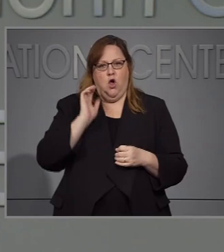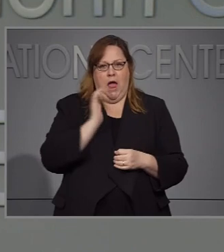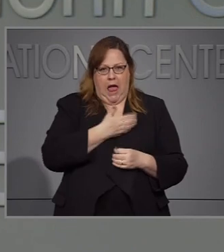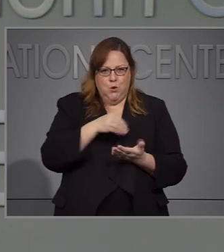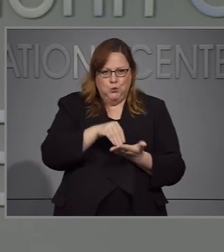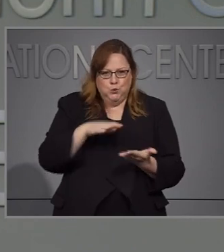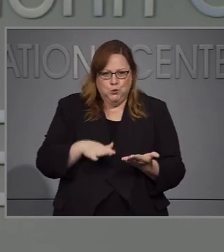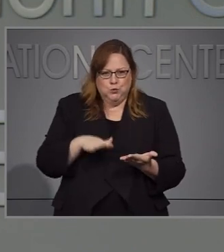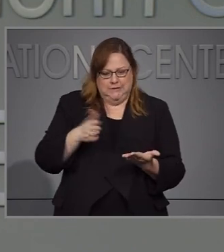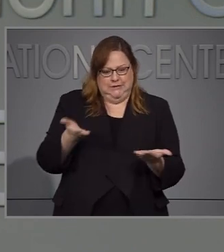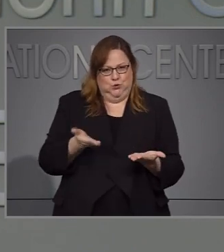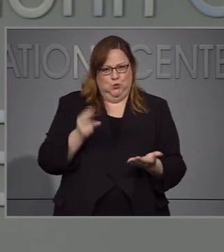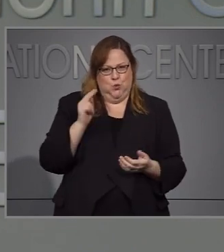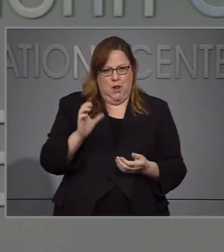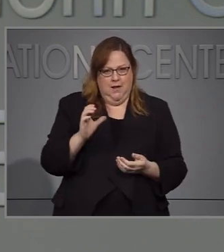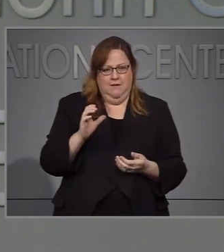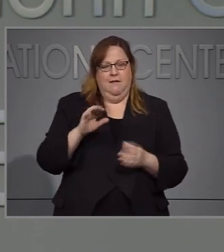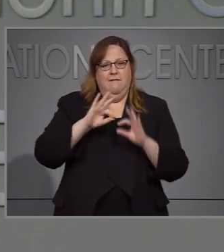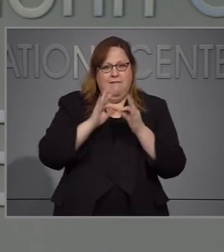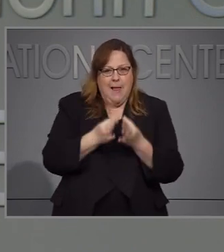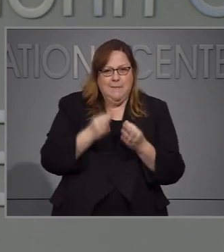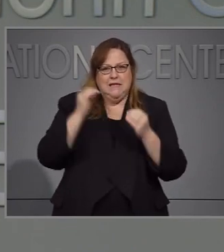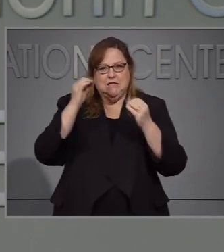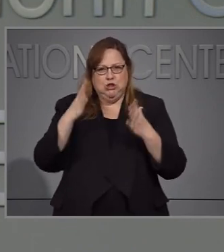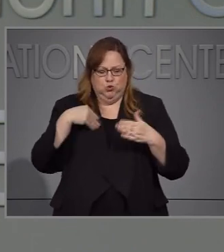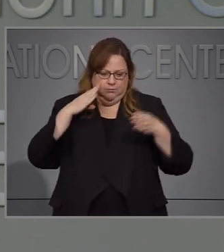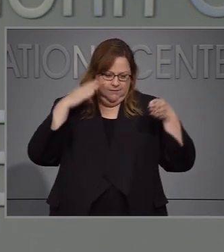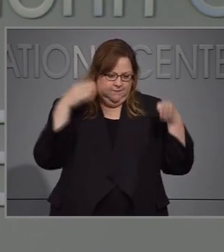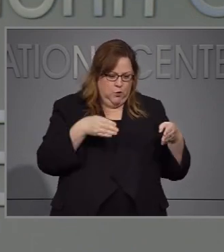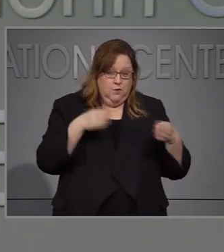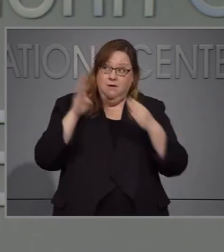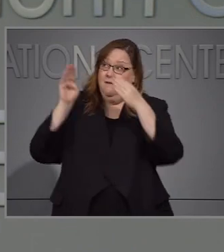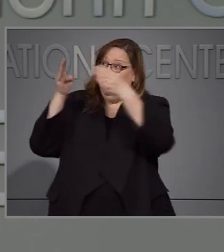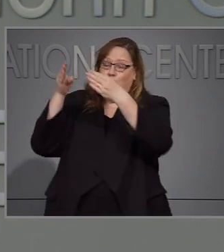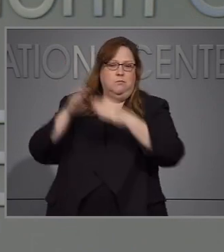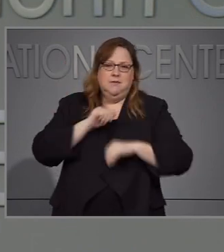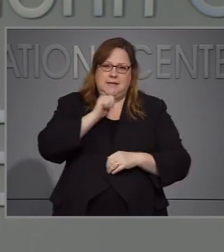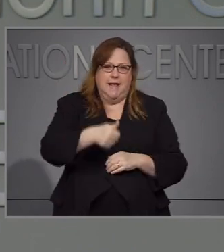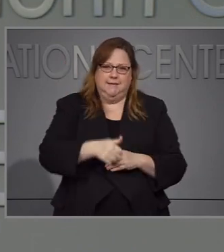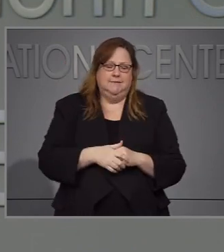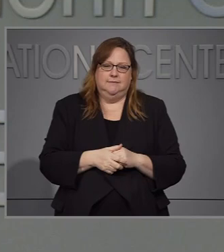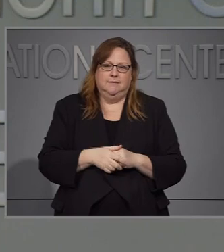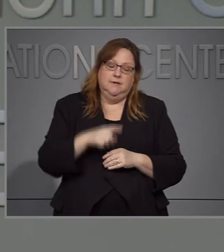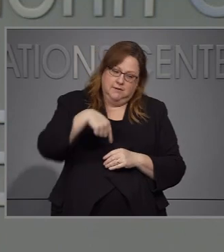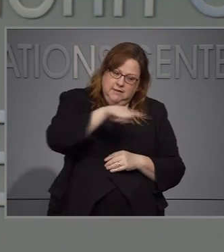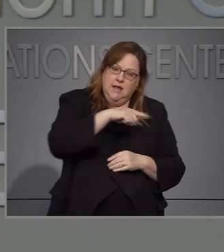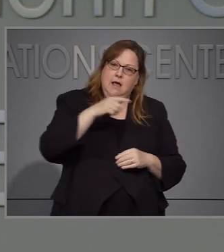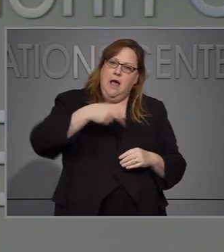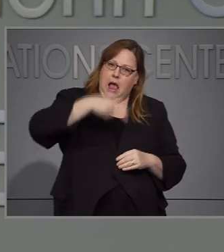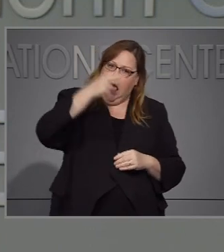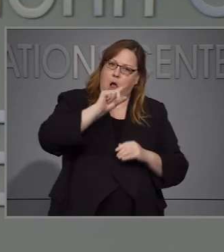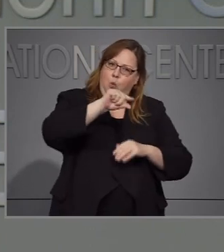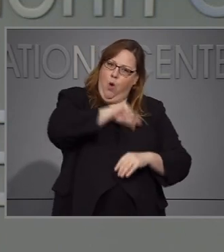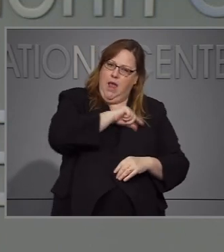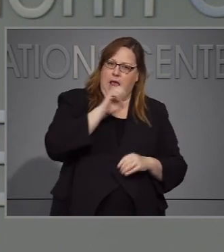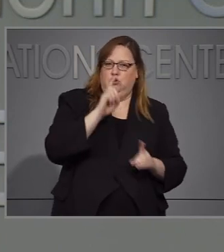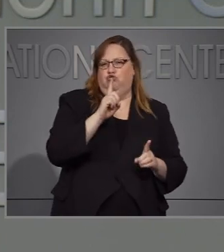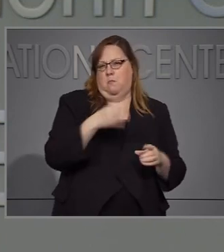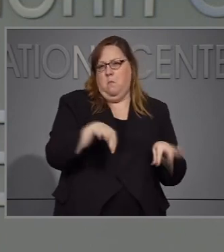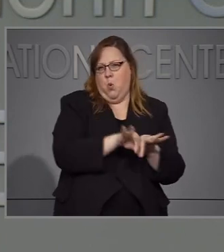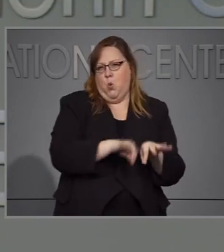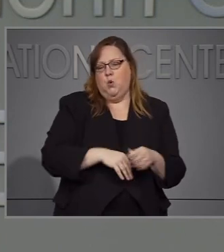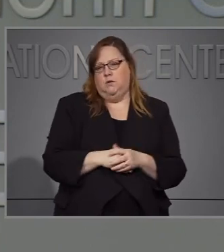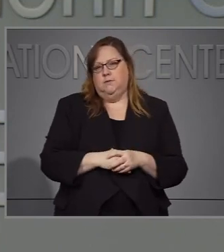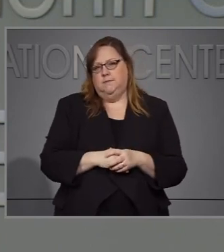them a quality education. Secondly, our health officials are talking with higher education